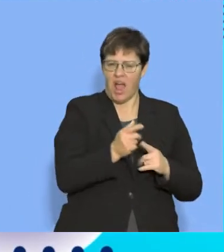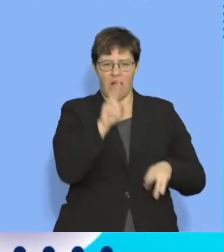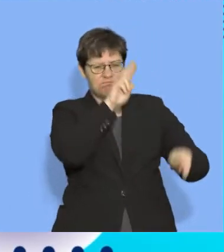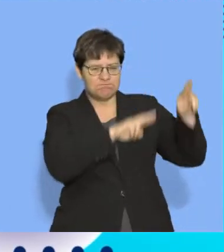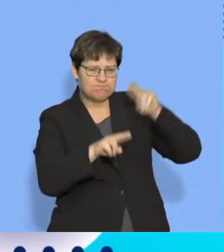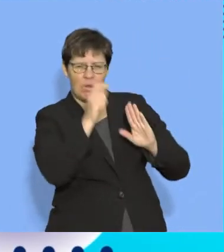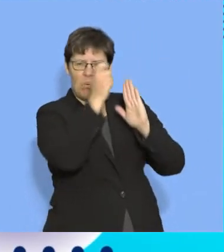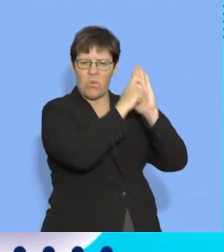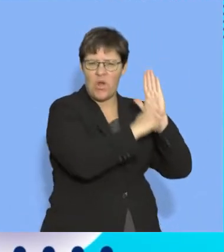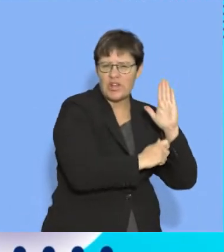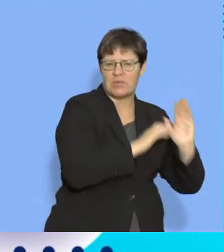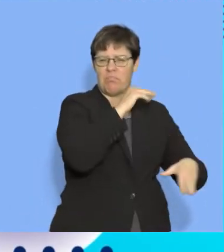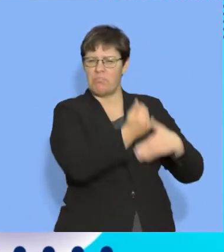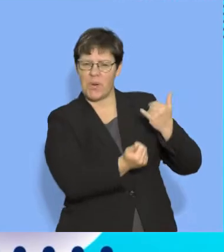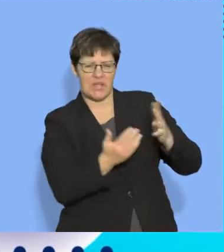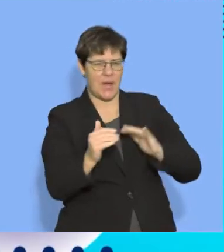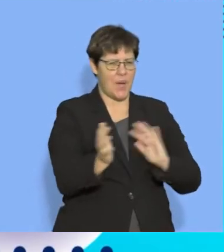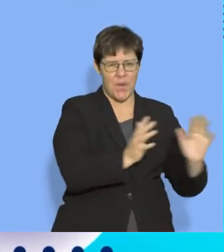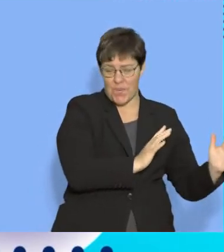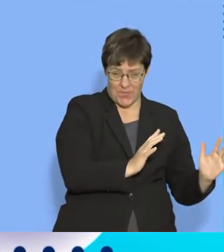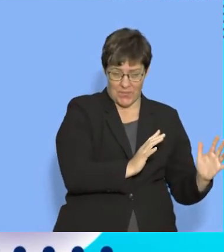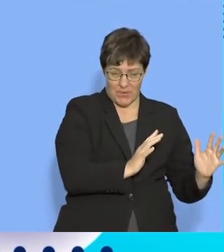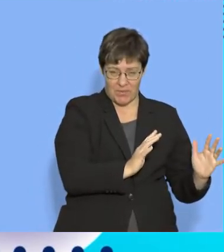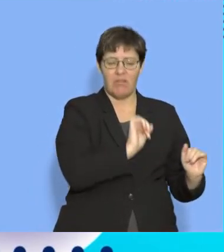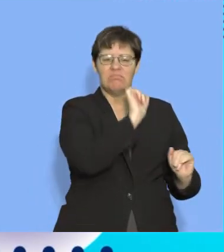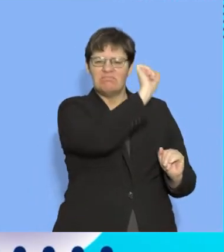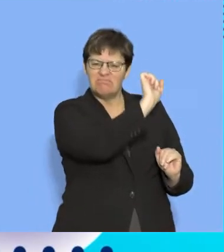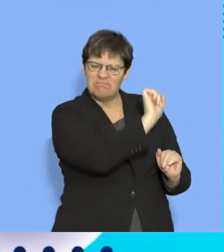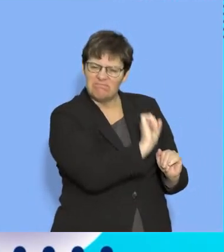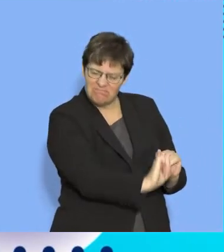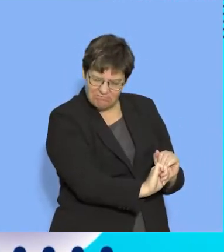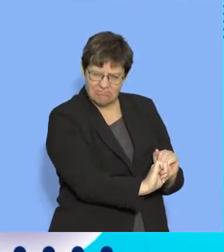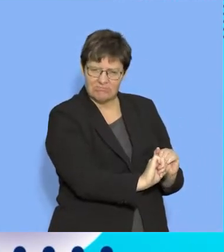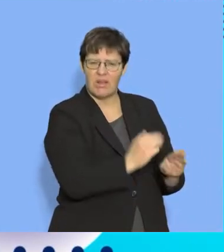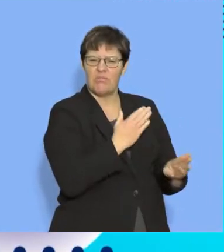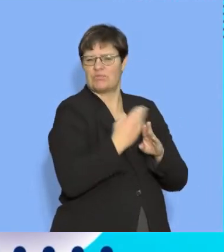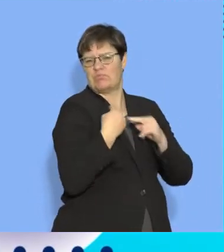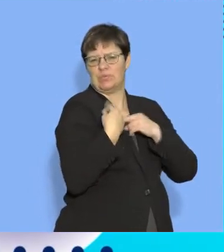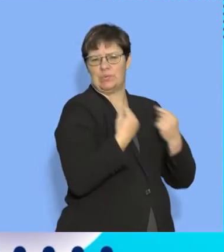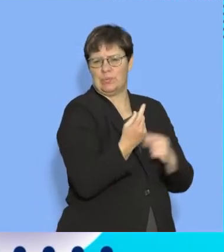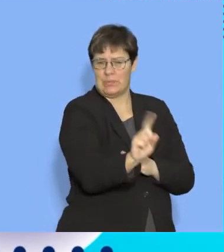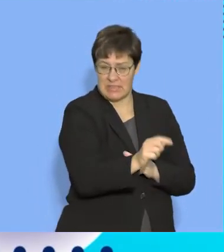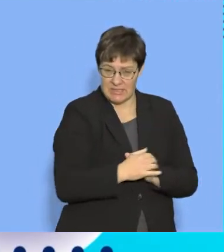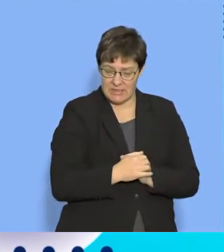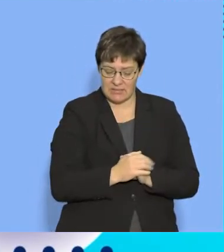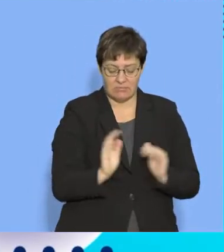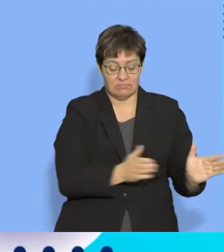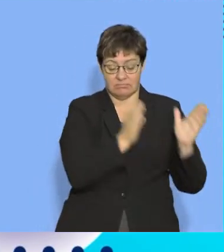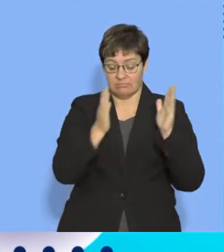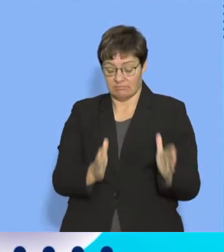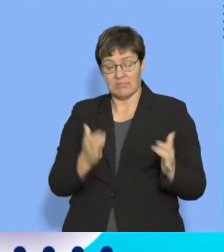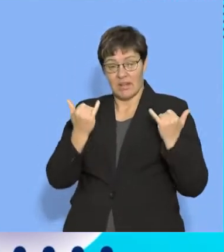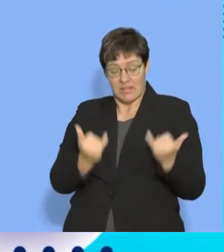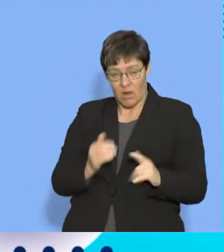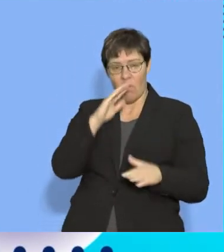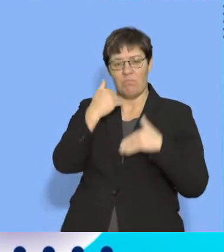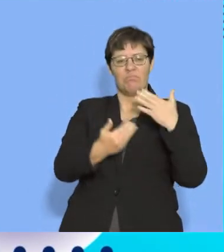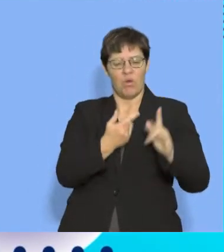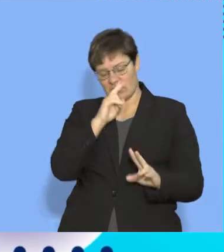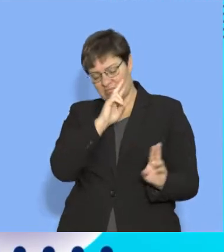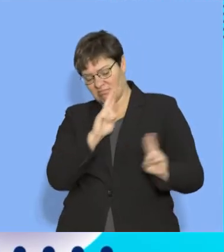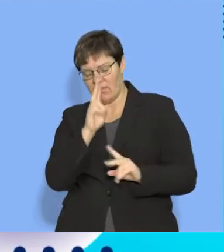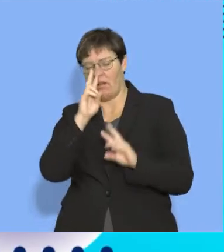of terms and the process of the parts and their functions. In this part of the lesson, we're going to look at the process that we're referring to